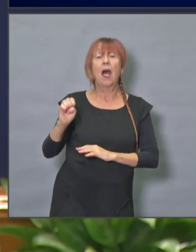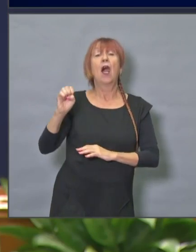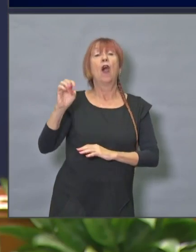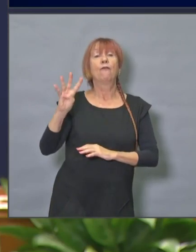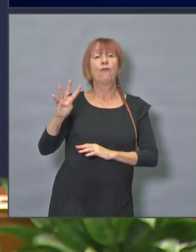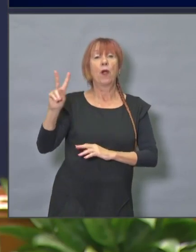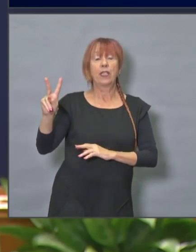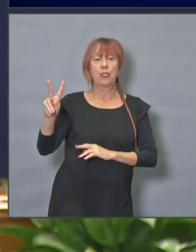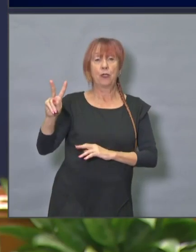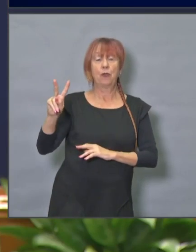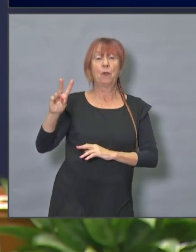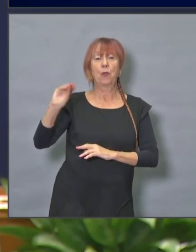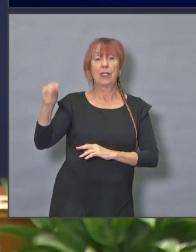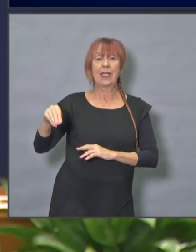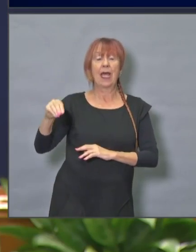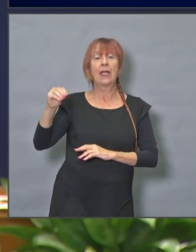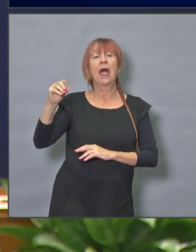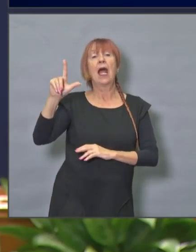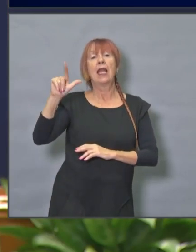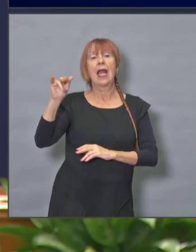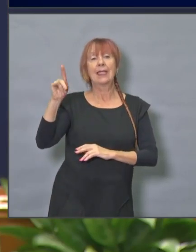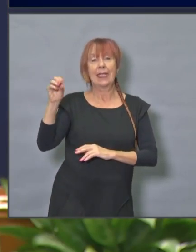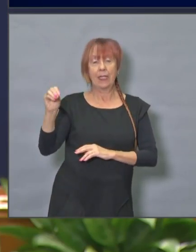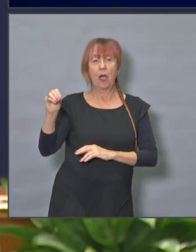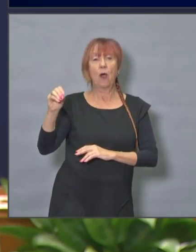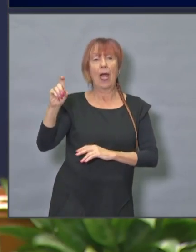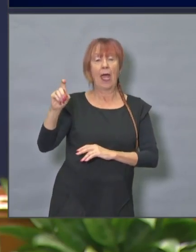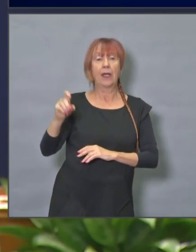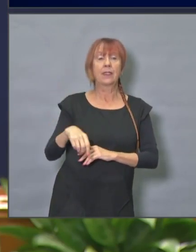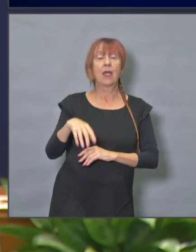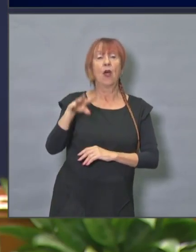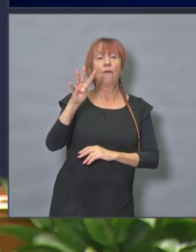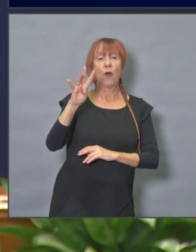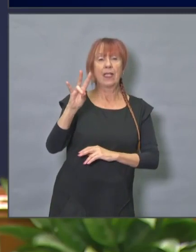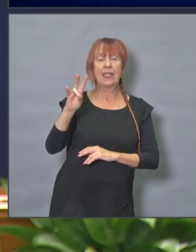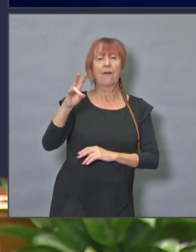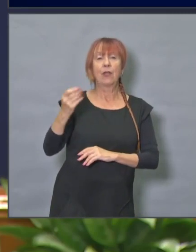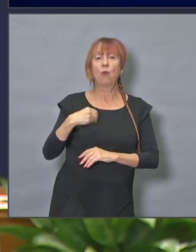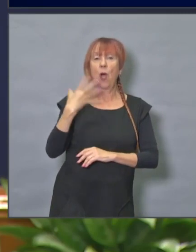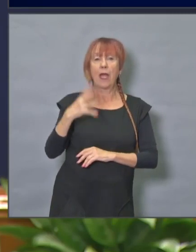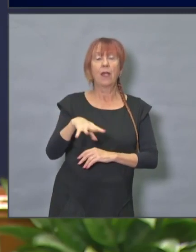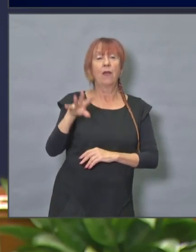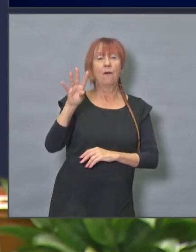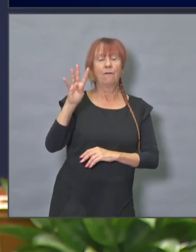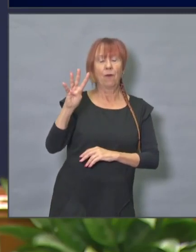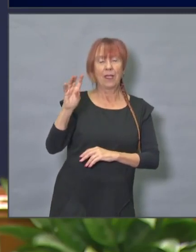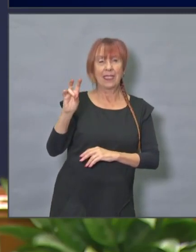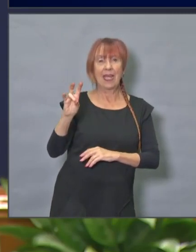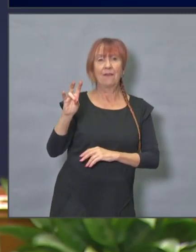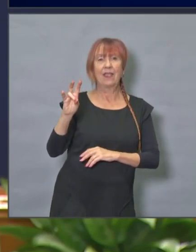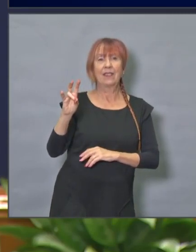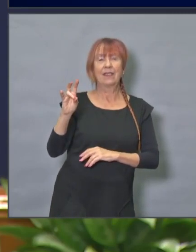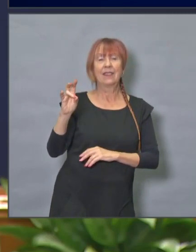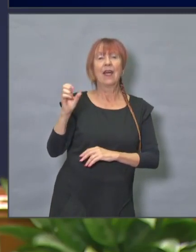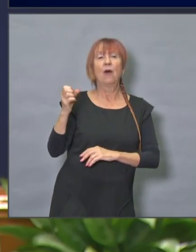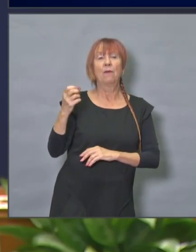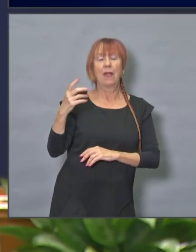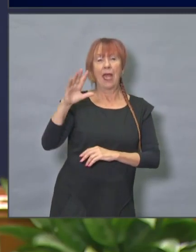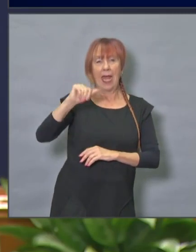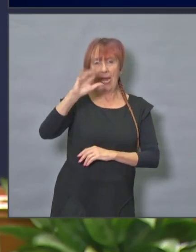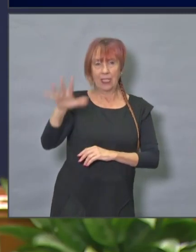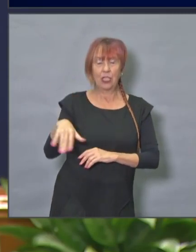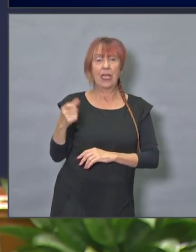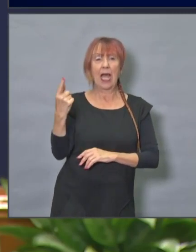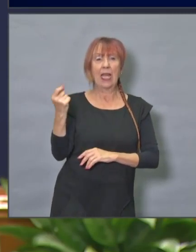Latino Latinx, 29% are white, 17% are Asian, 11% are African American,